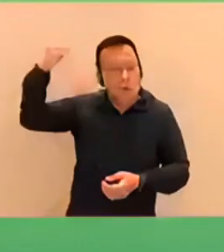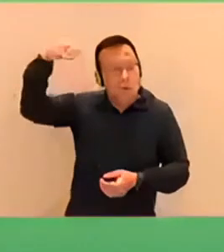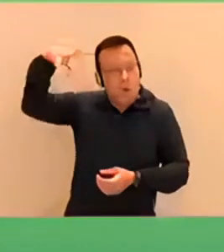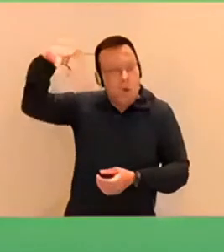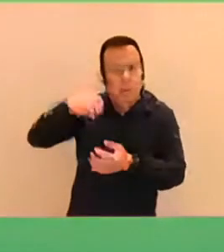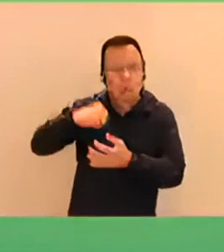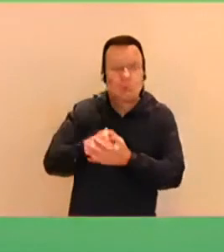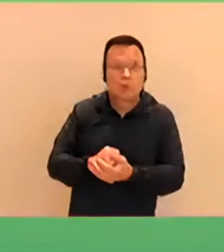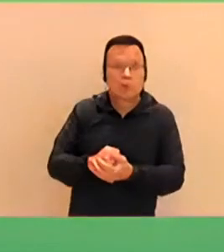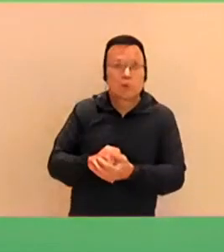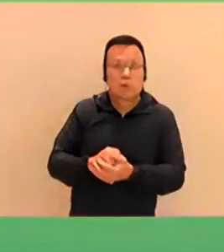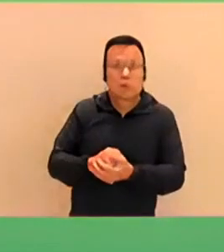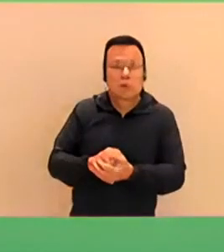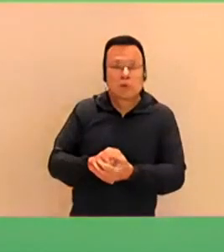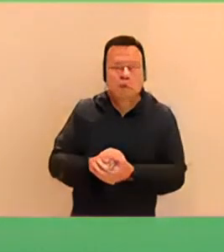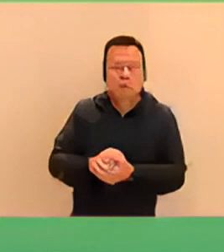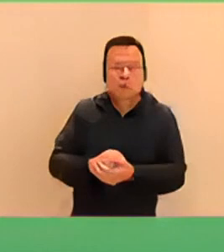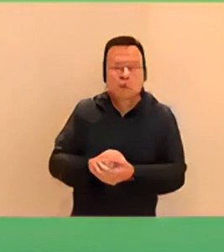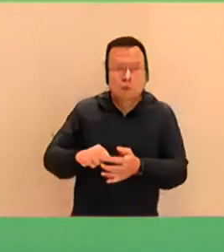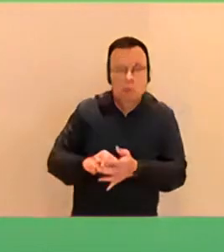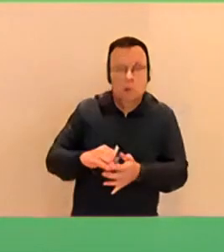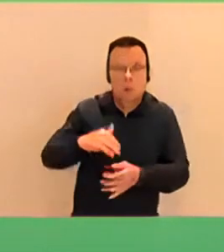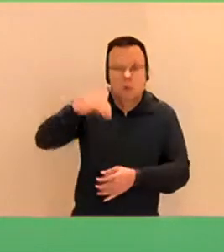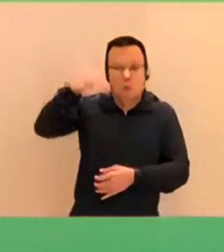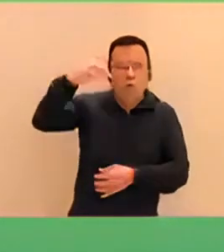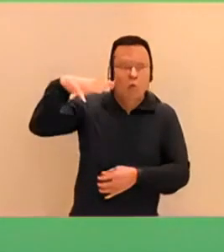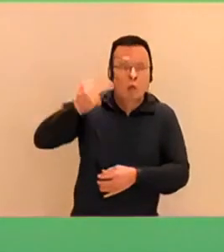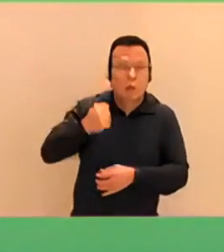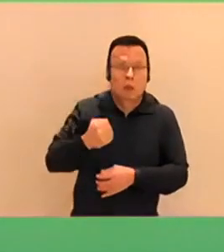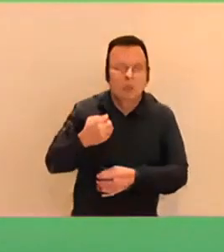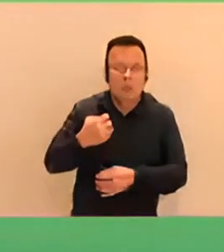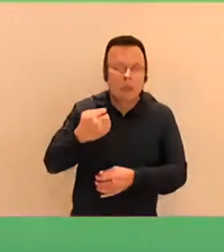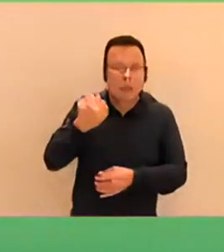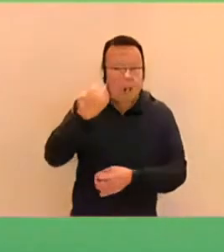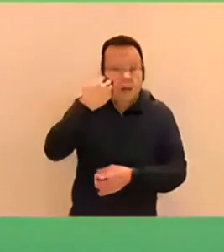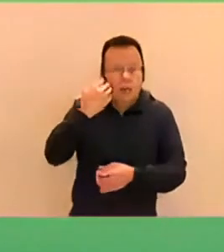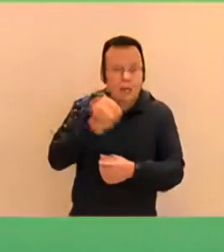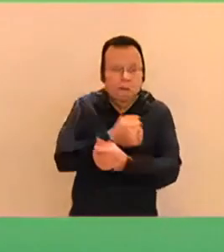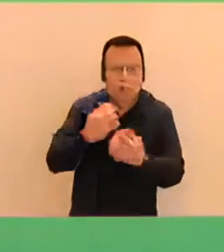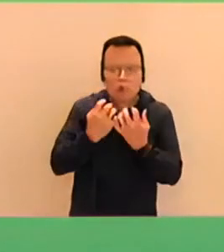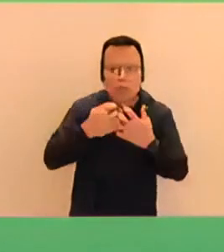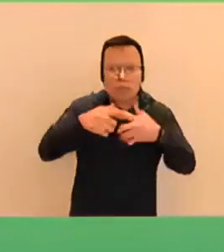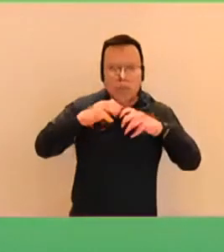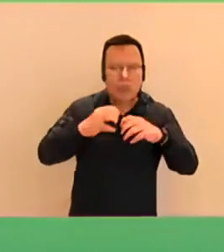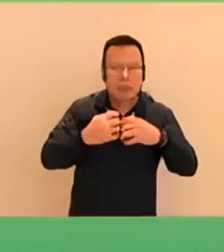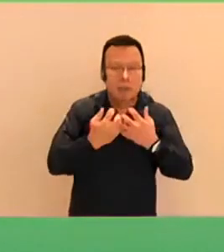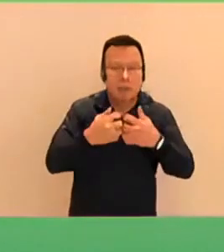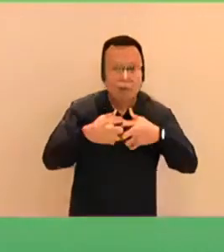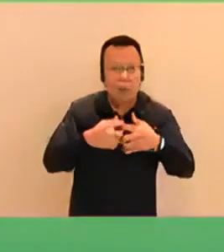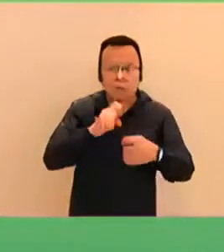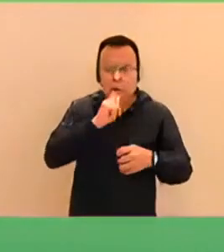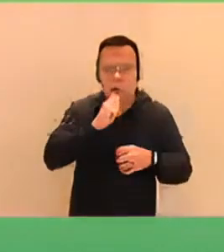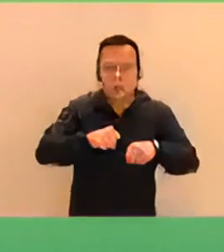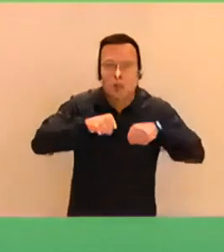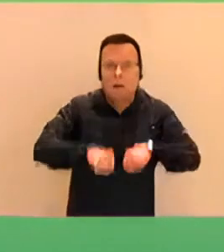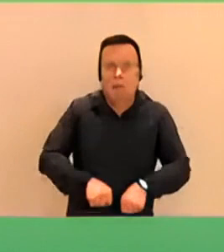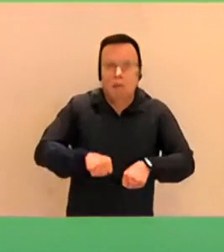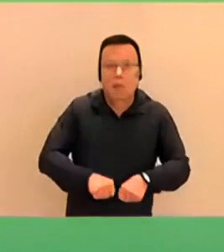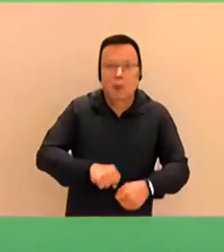oil-free chiller with VST for the pumps, compressors, fans, everything. Use